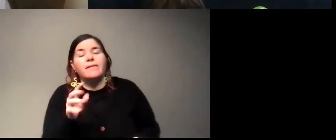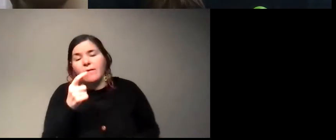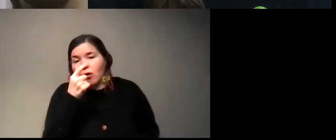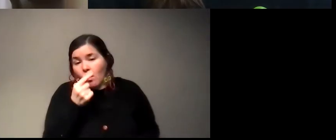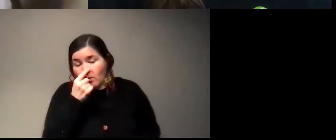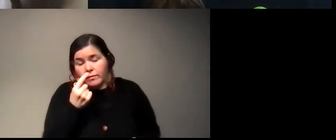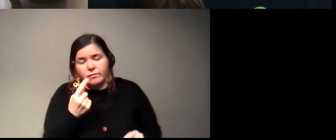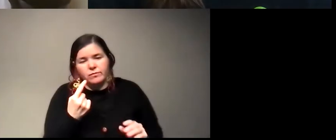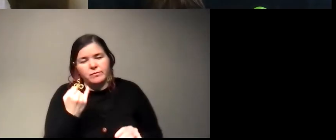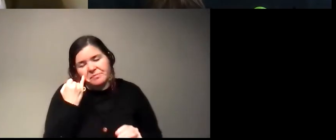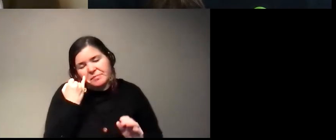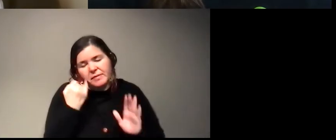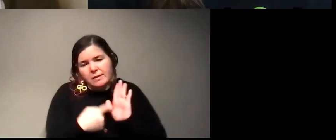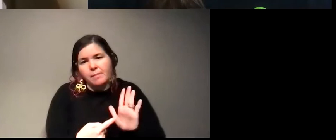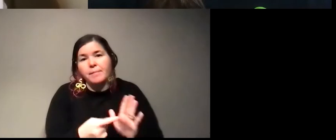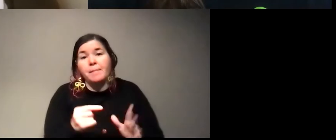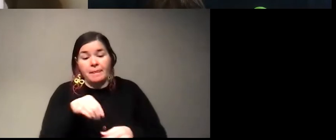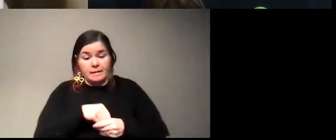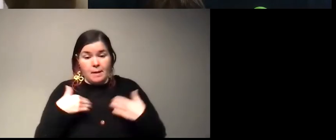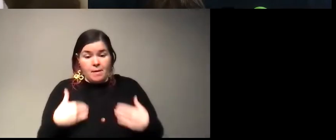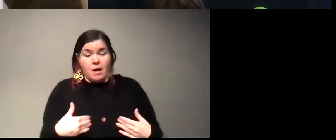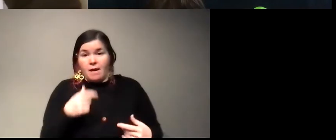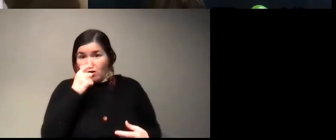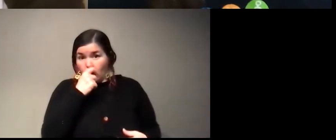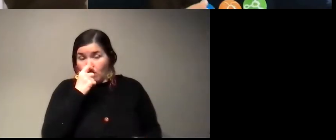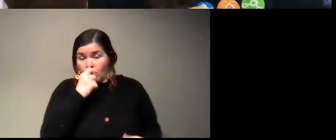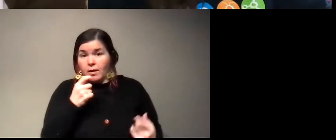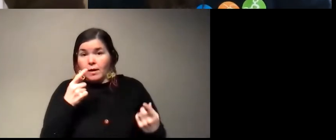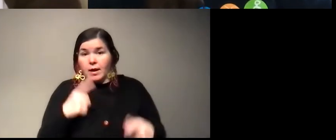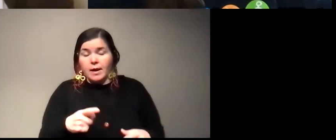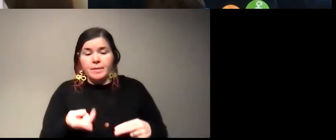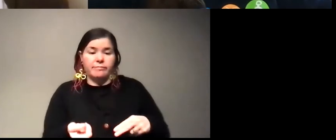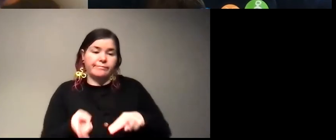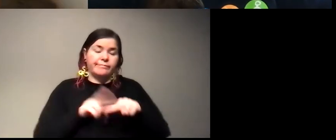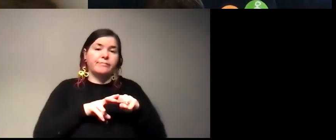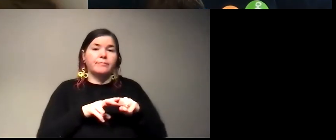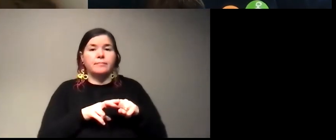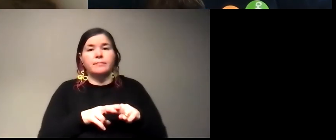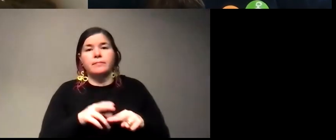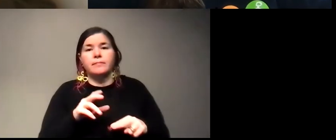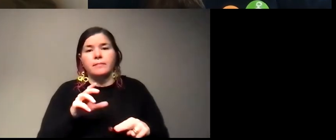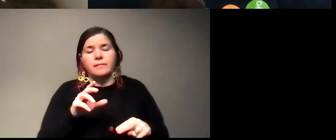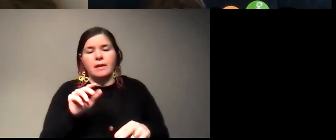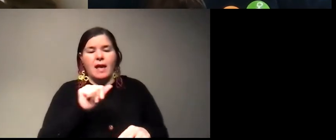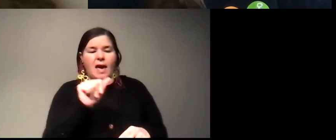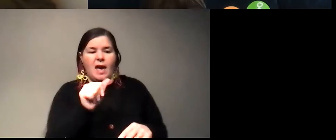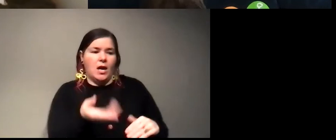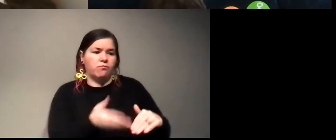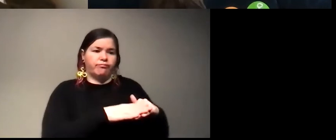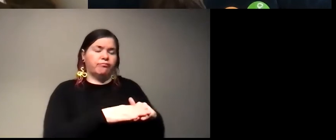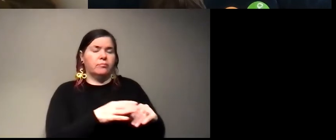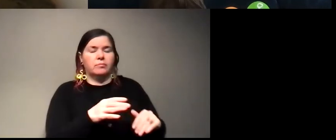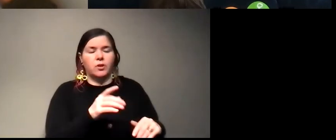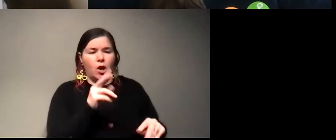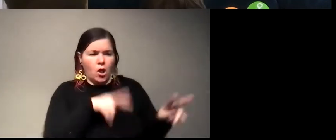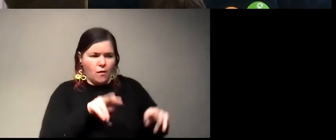say that in the body, if I get a cold, I'll have an increase of compound A. So you can look for compound